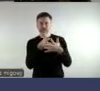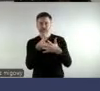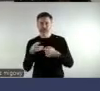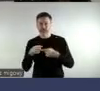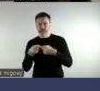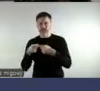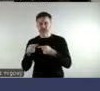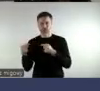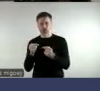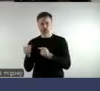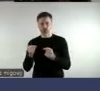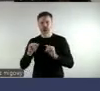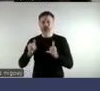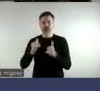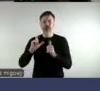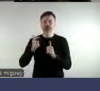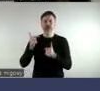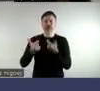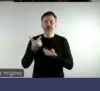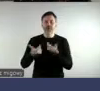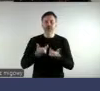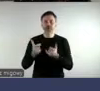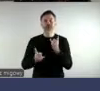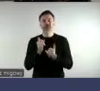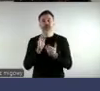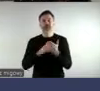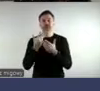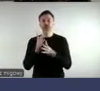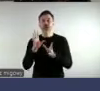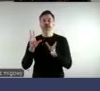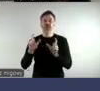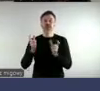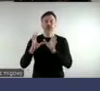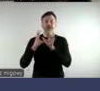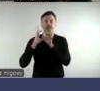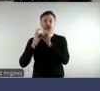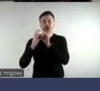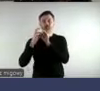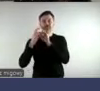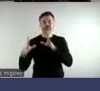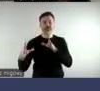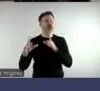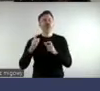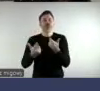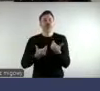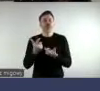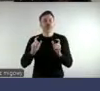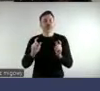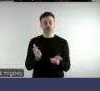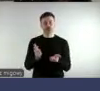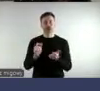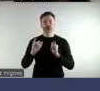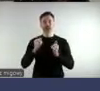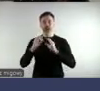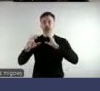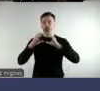we submit coordinated reports from the municipality to the central government during crisis. So that's a big part of